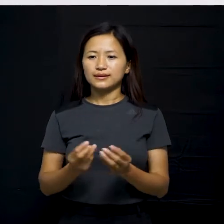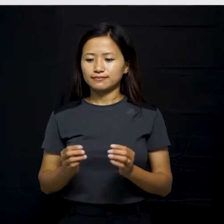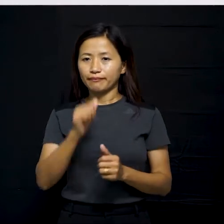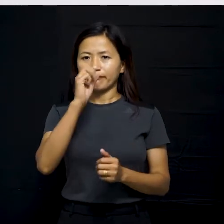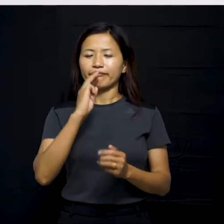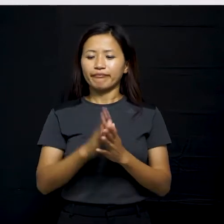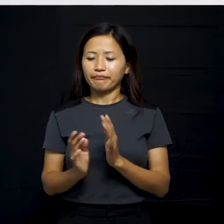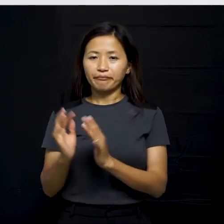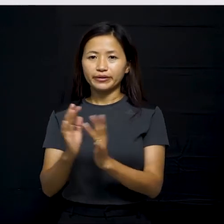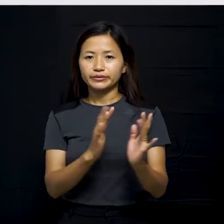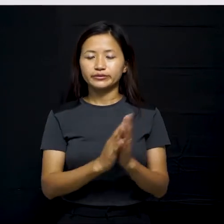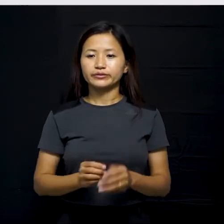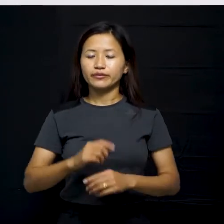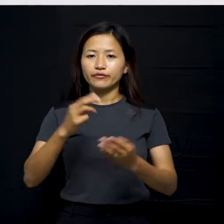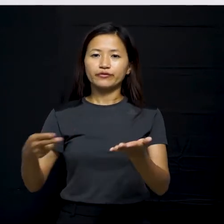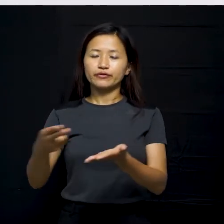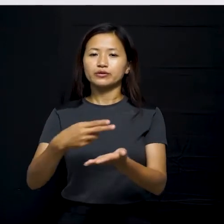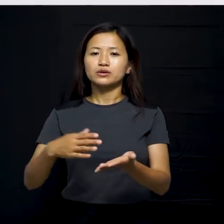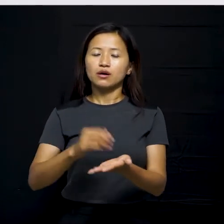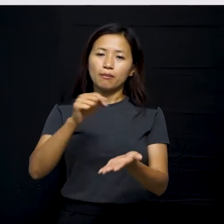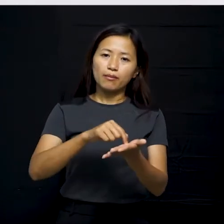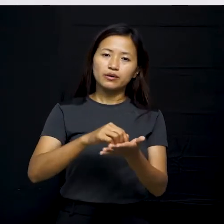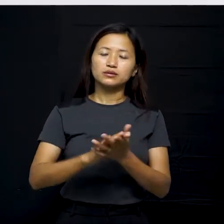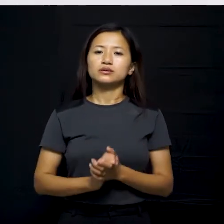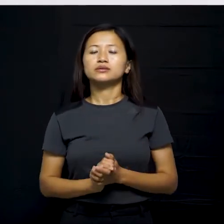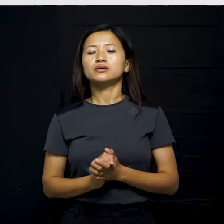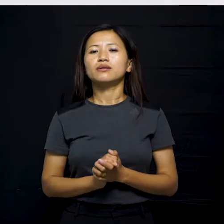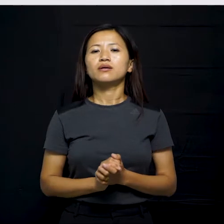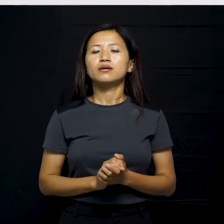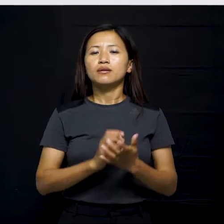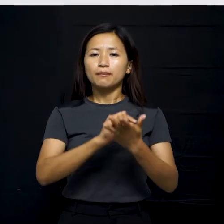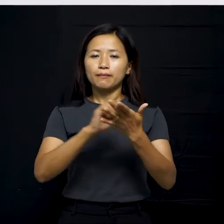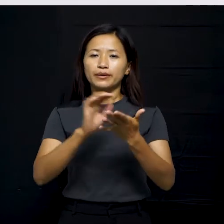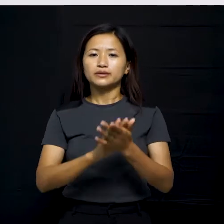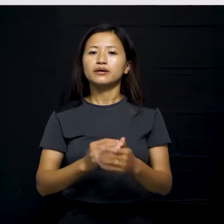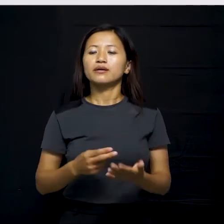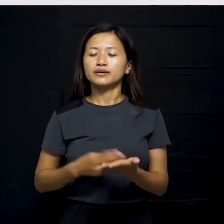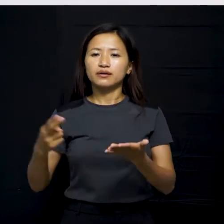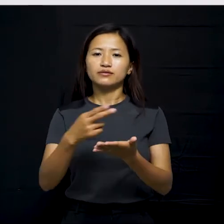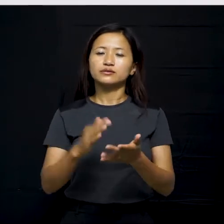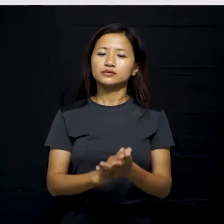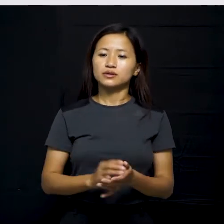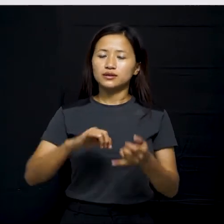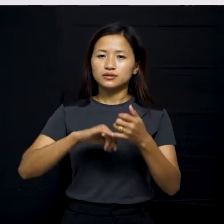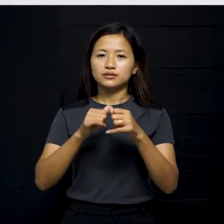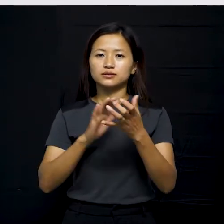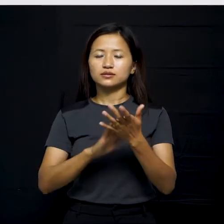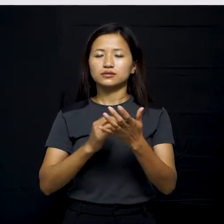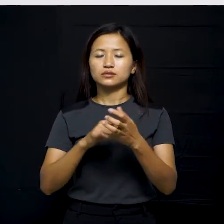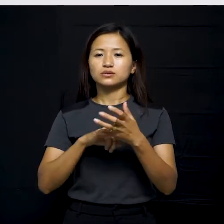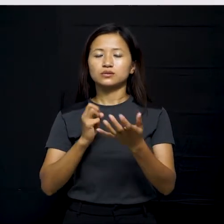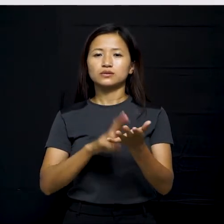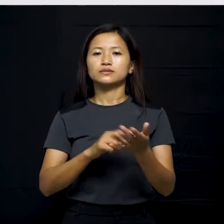the field in order to mark the beginning, in order to mark the harvest season. They used to celebrate this